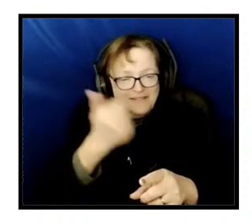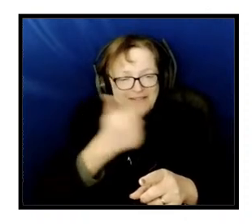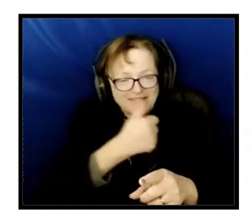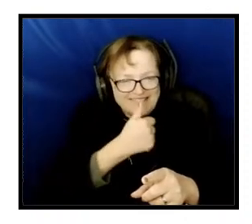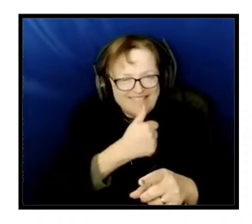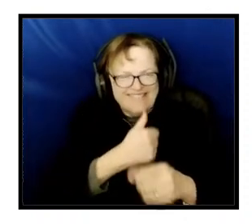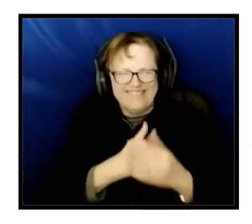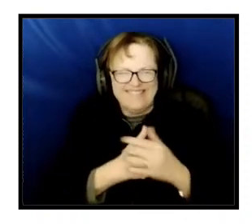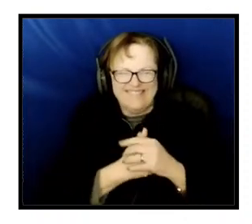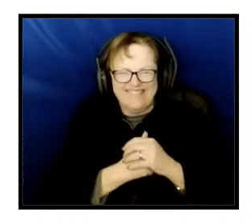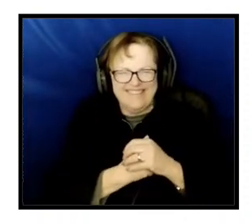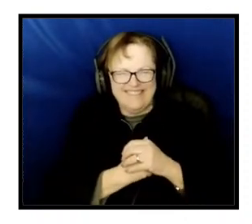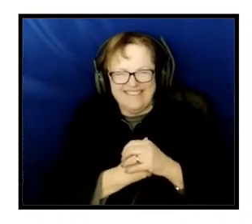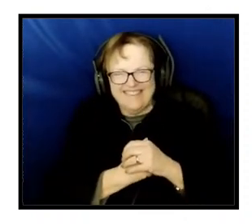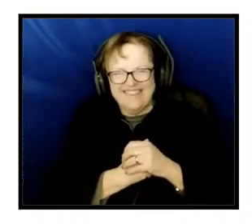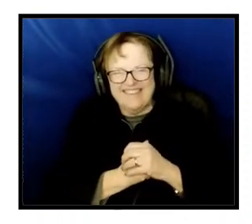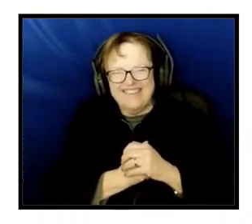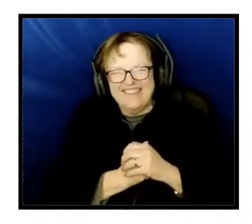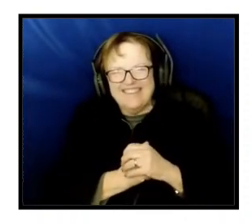so.